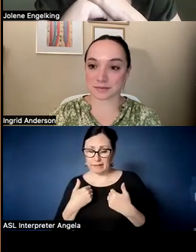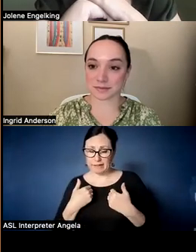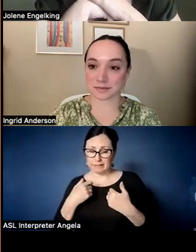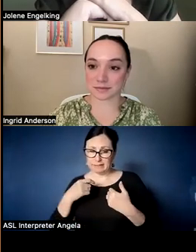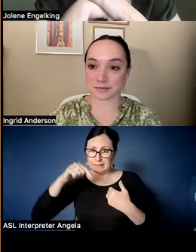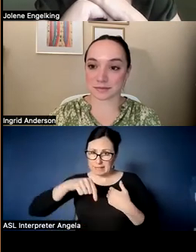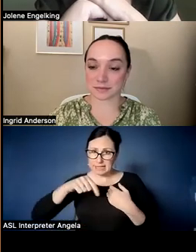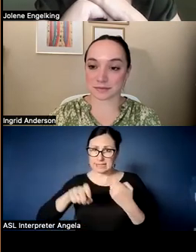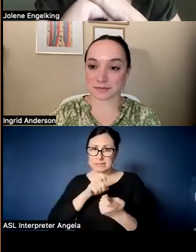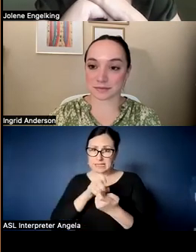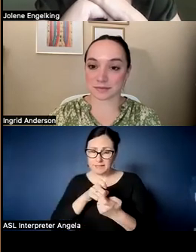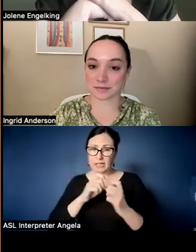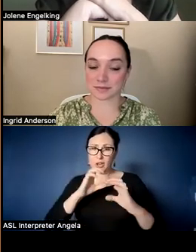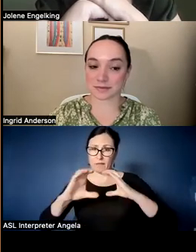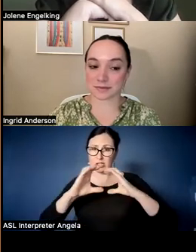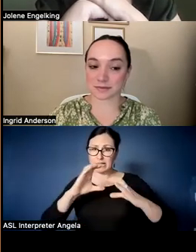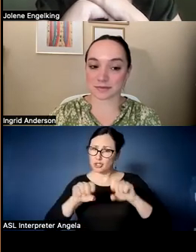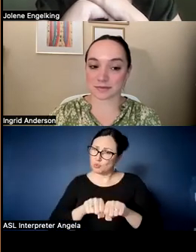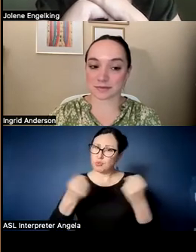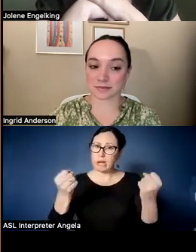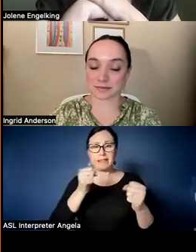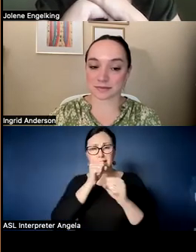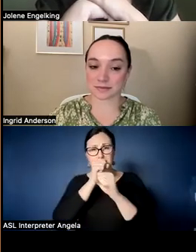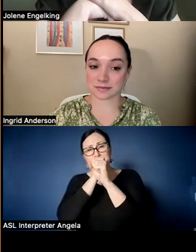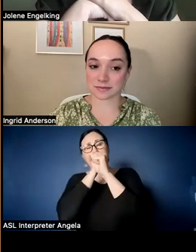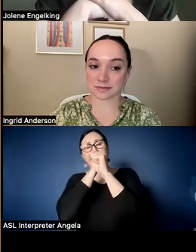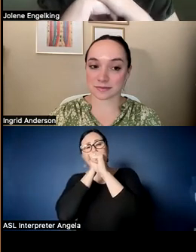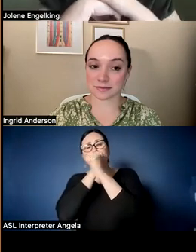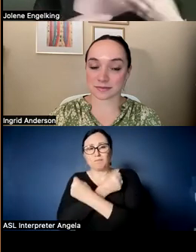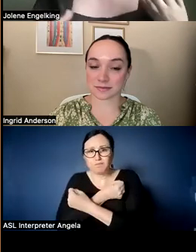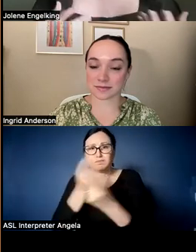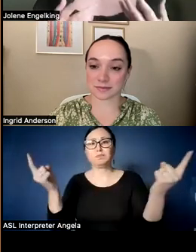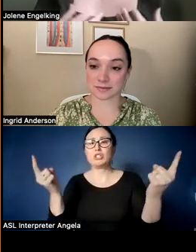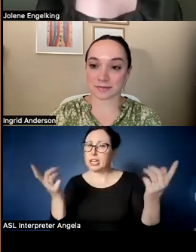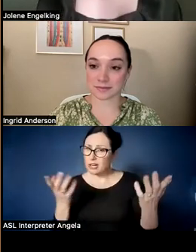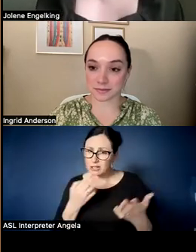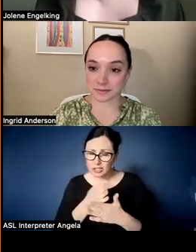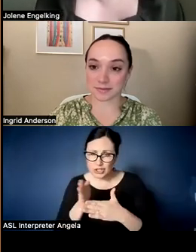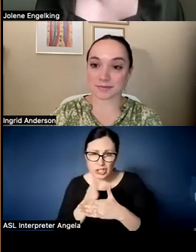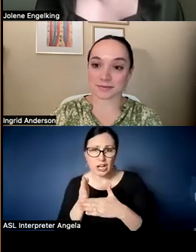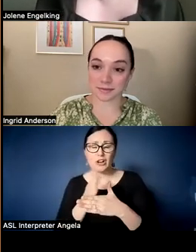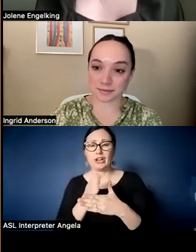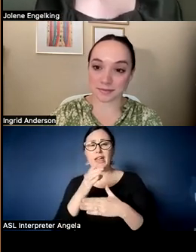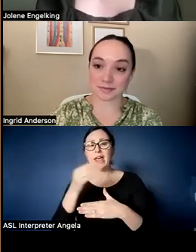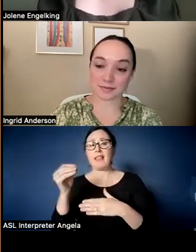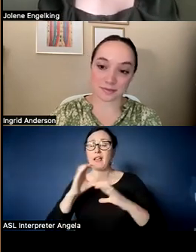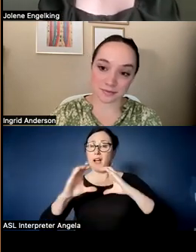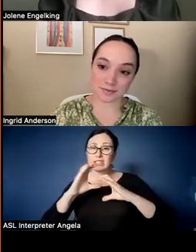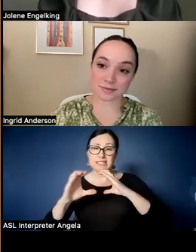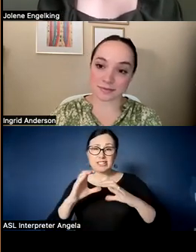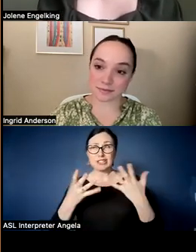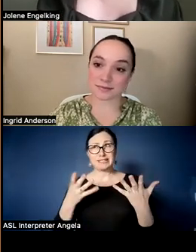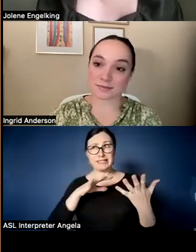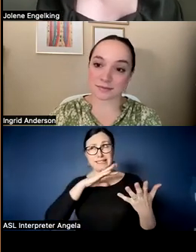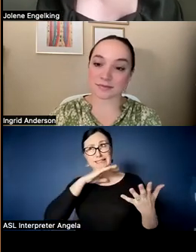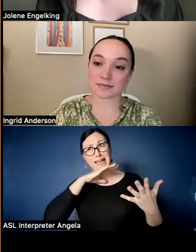to break that silence that has existed for so long. And these conversations get a little bit messy sometimes, and we may not have all